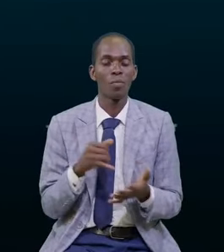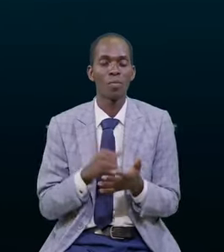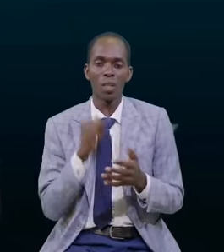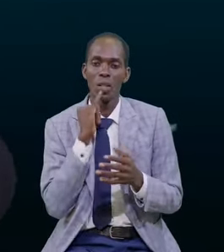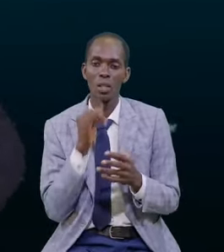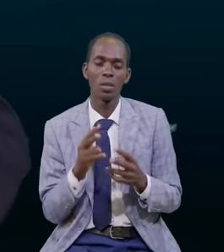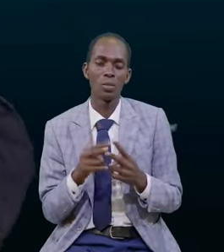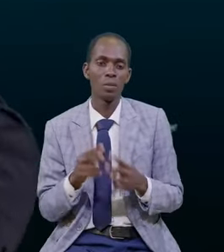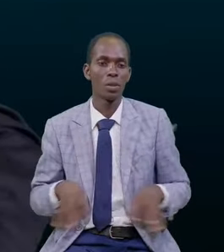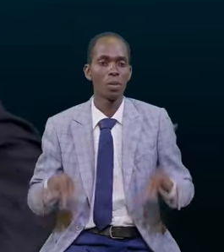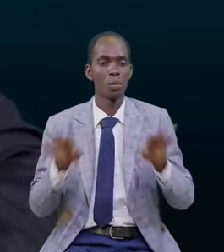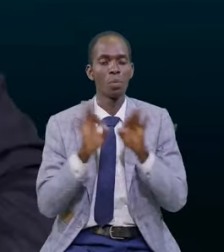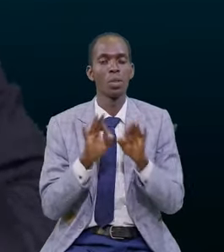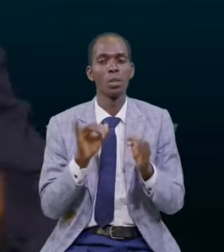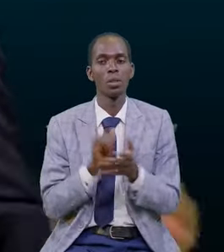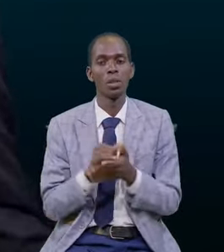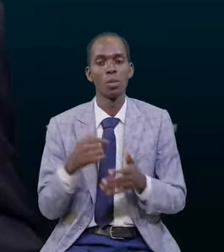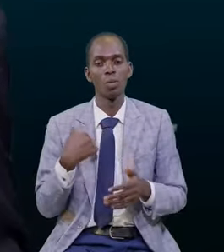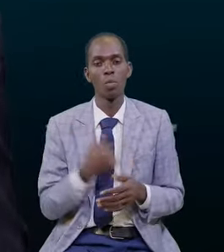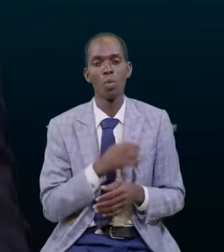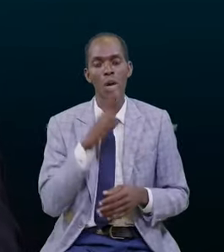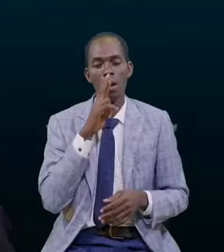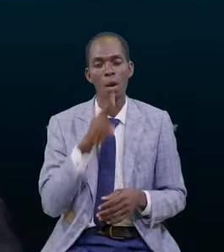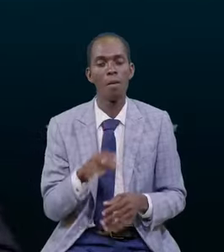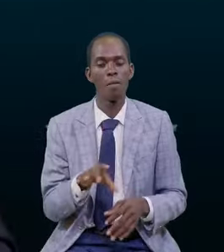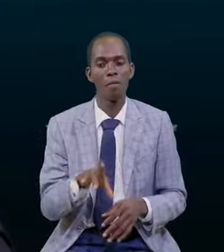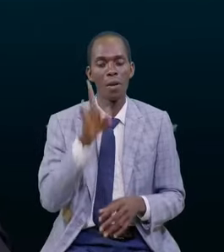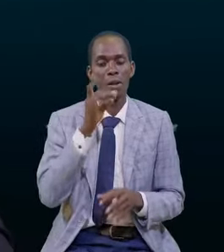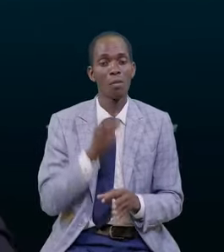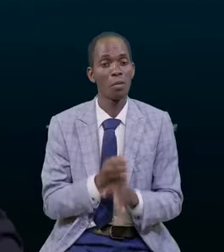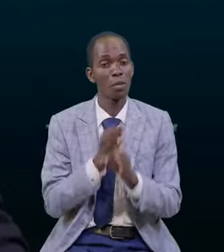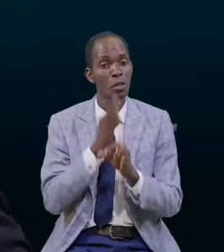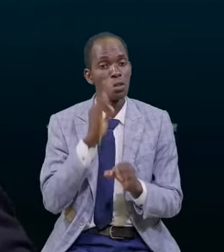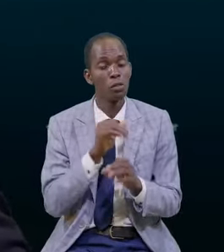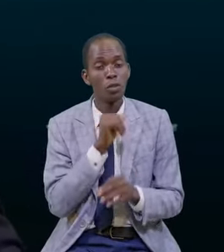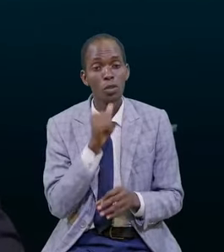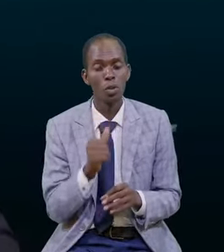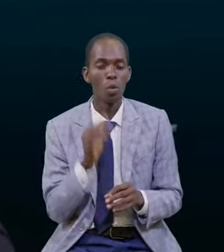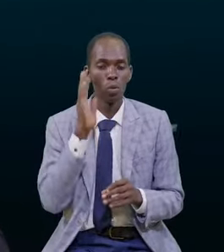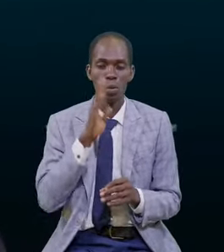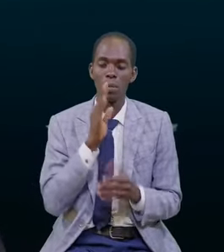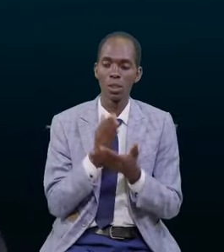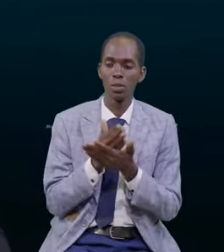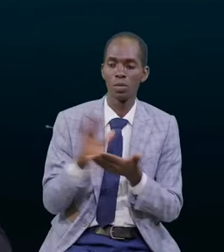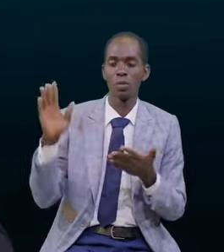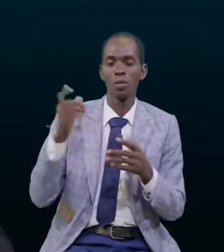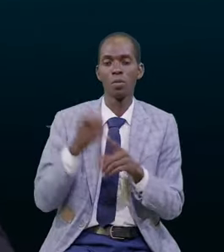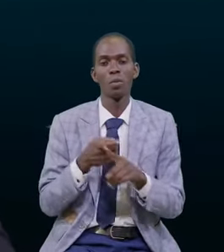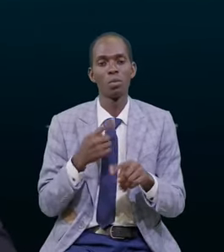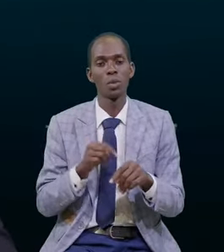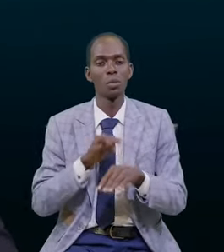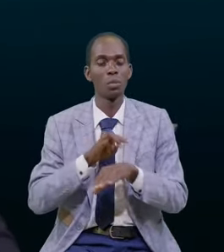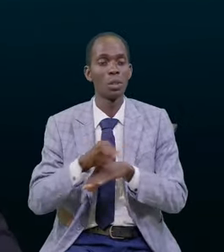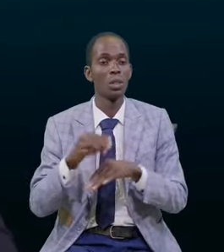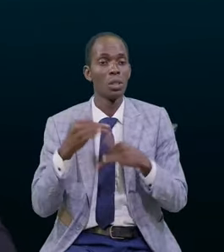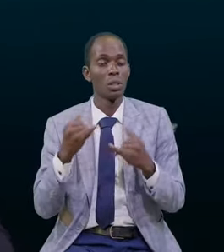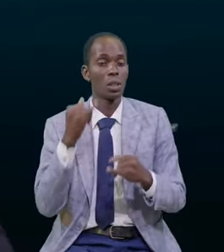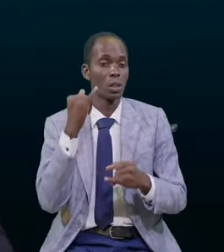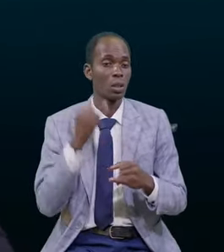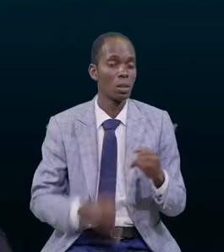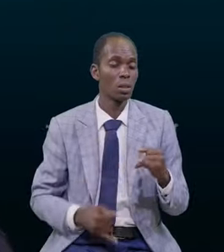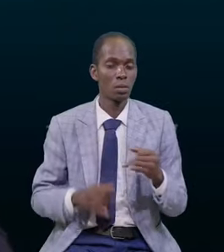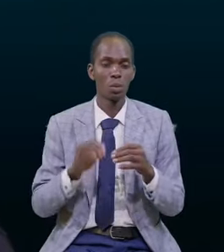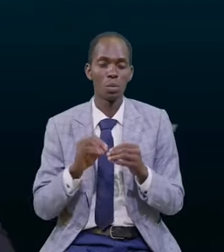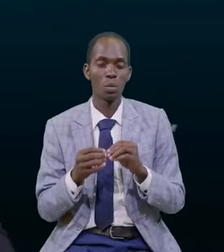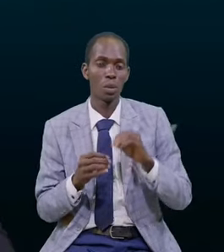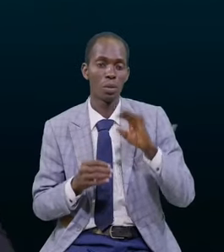faithful or else we are disqualified from the ministry but then want to go to this conclusion of